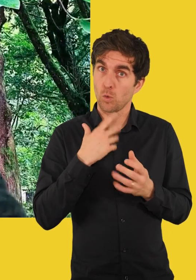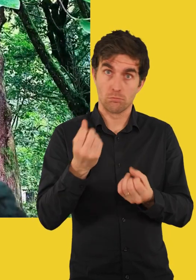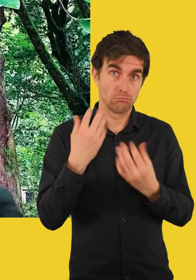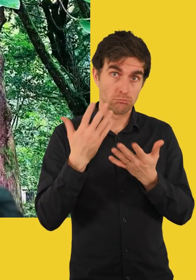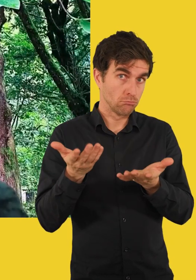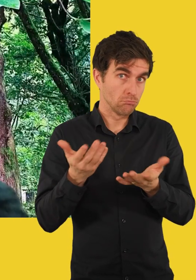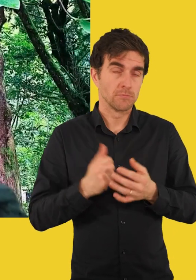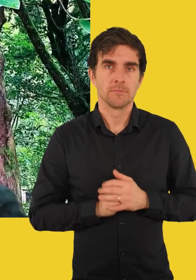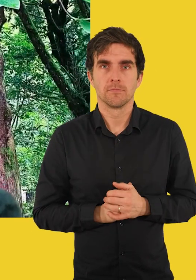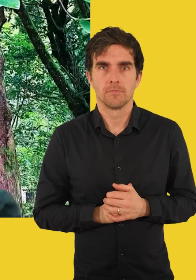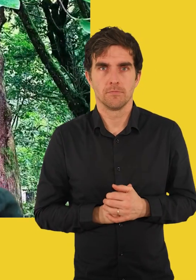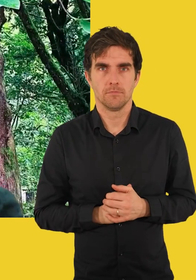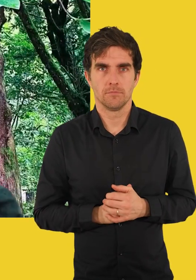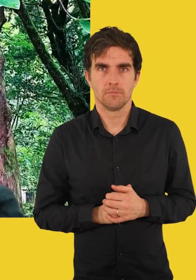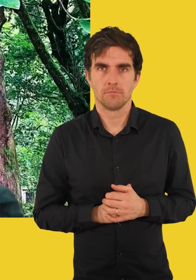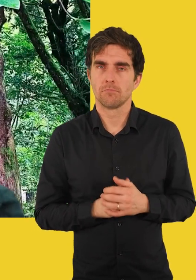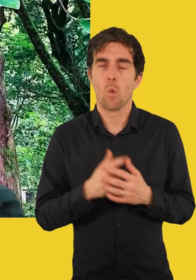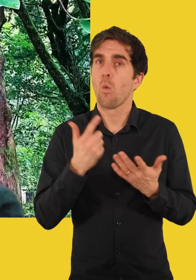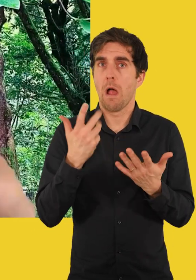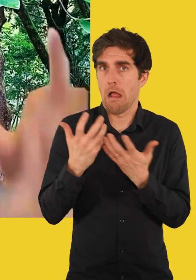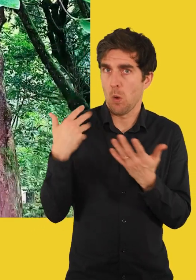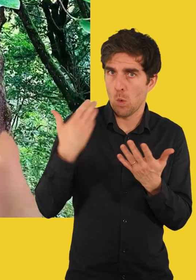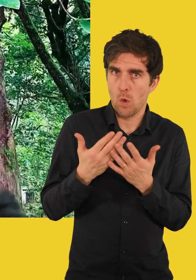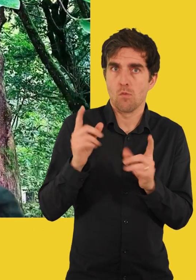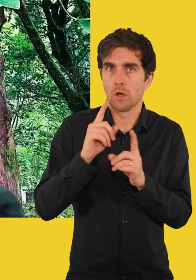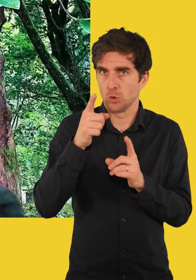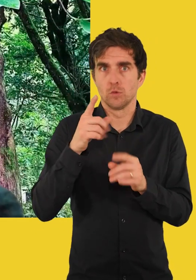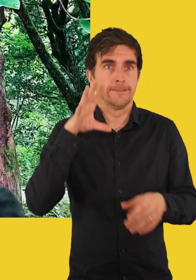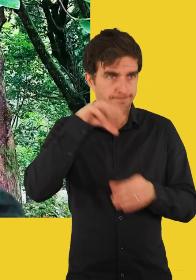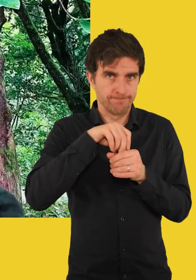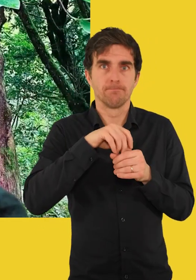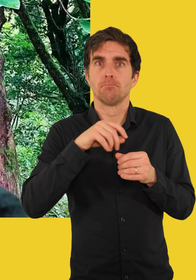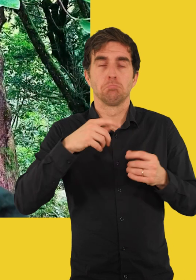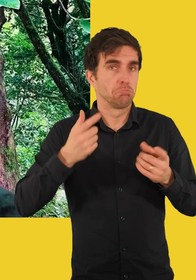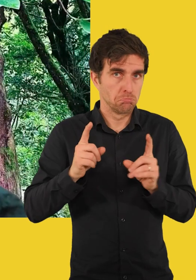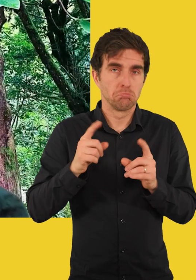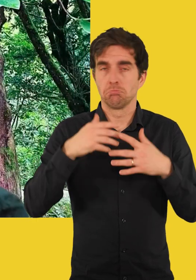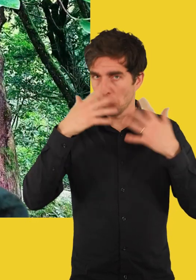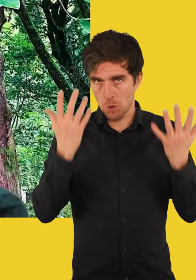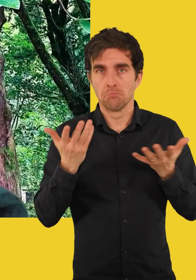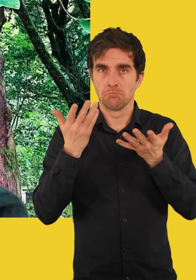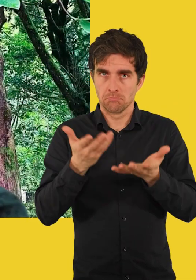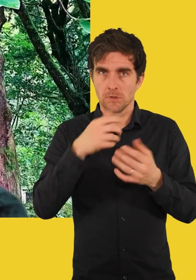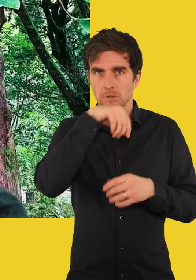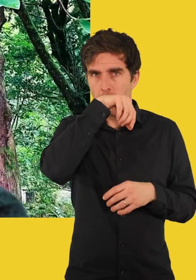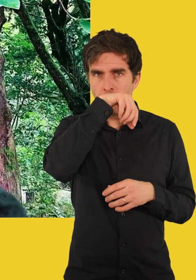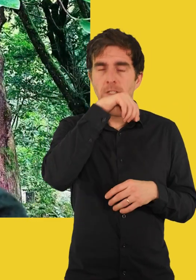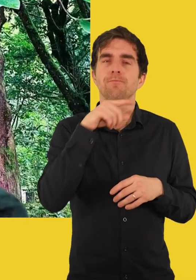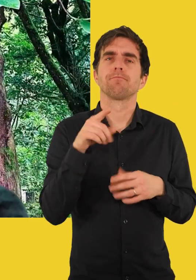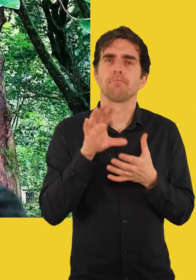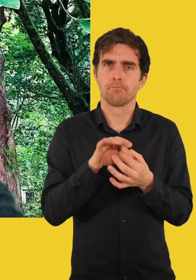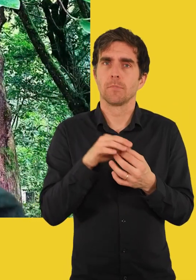Rebecca, would you like to come in on that one? How you got there? What brought you to it,